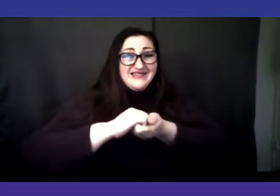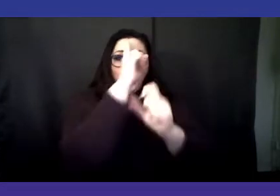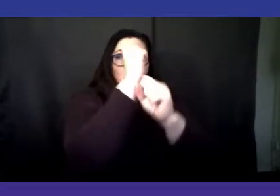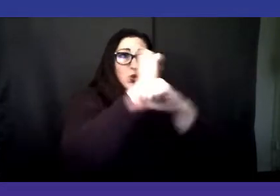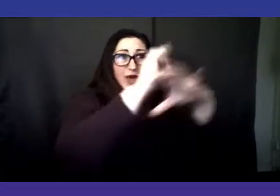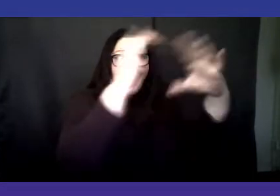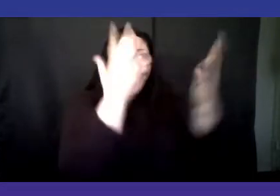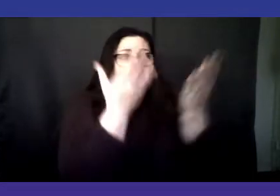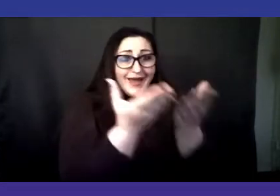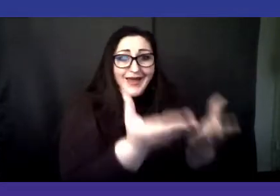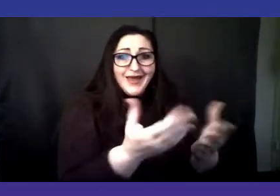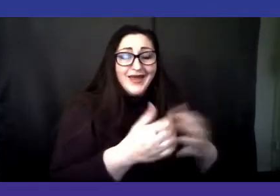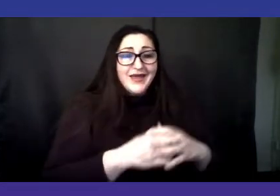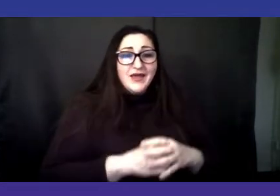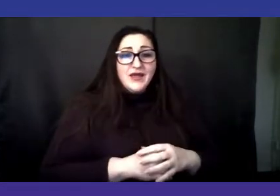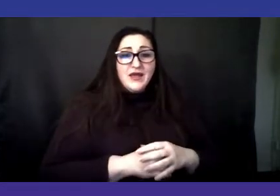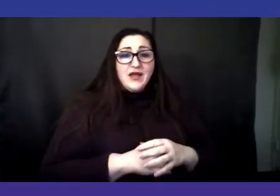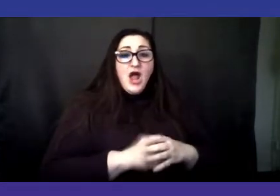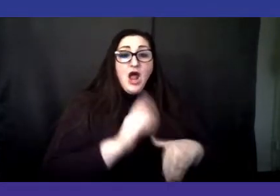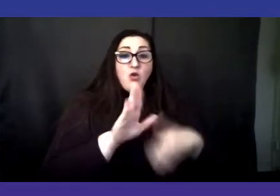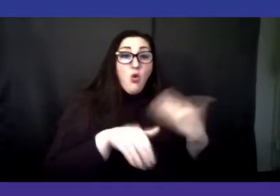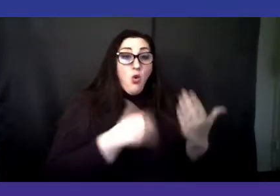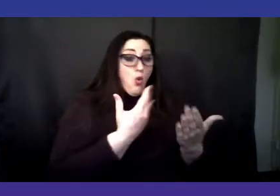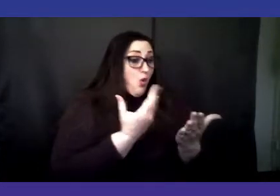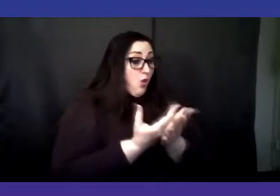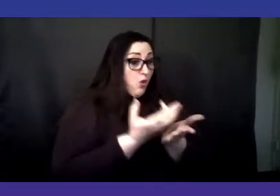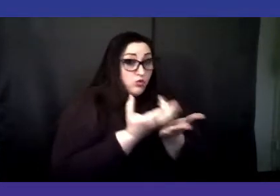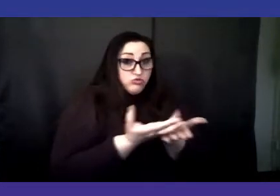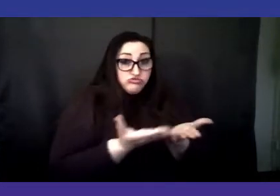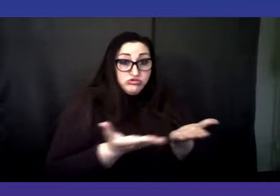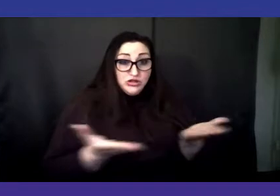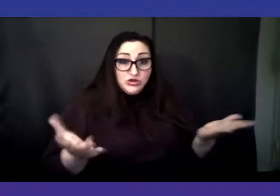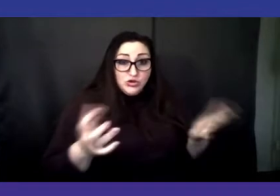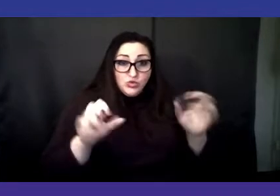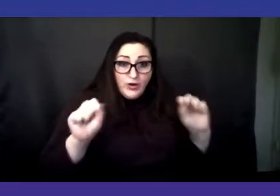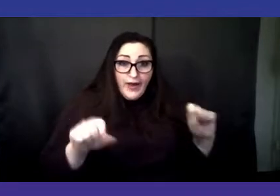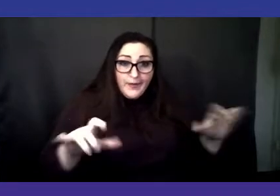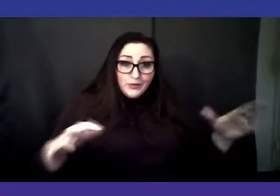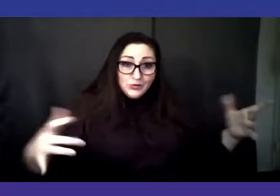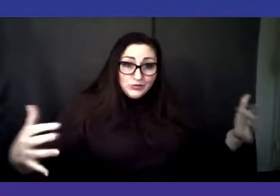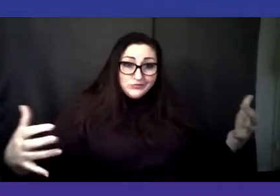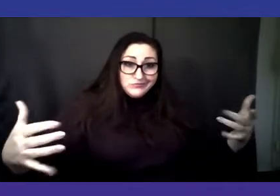that we are able to cultivate is